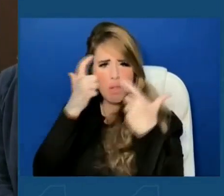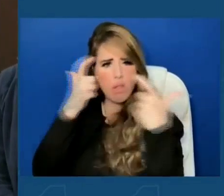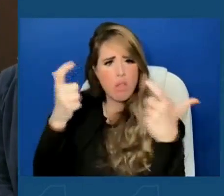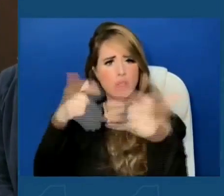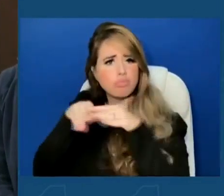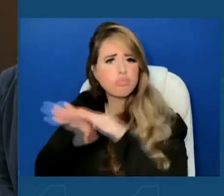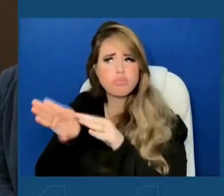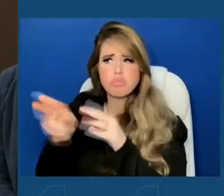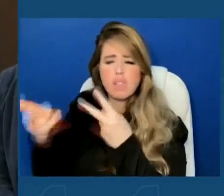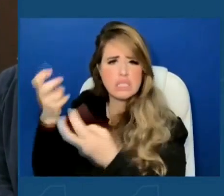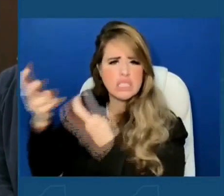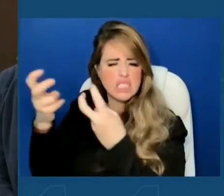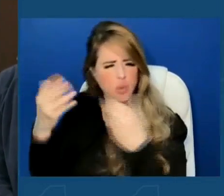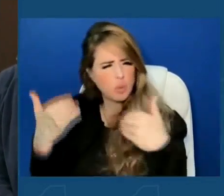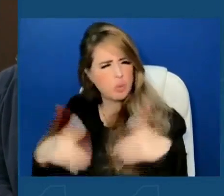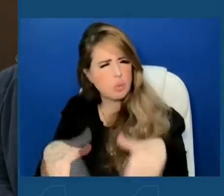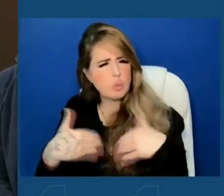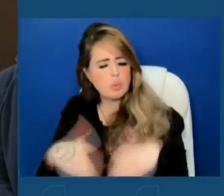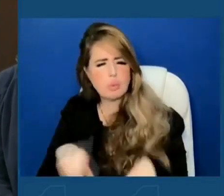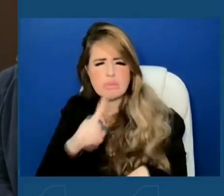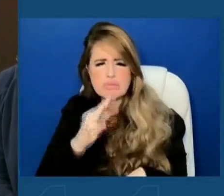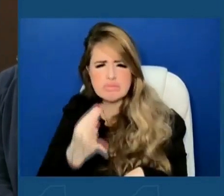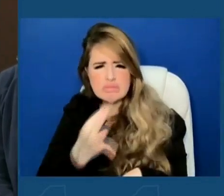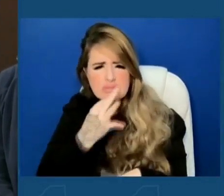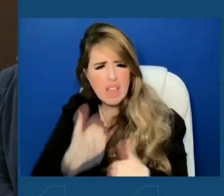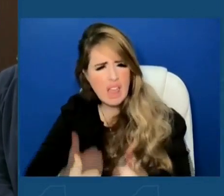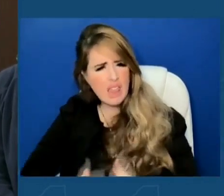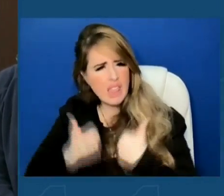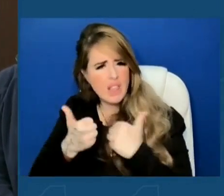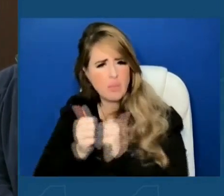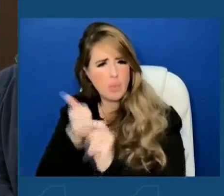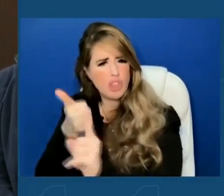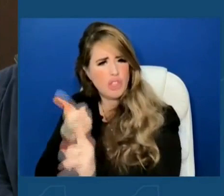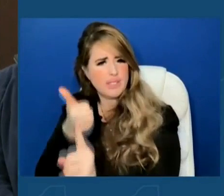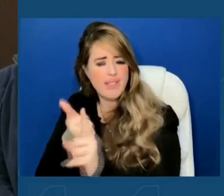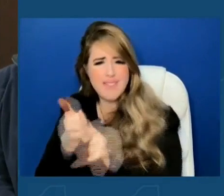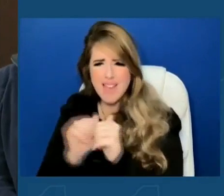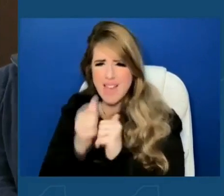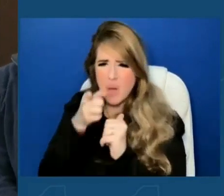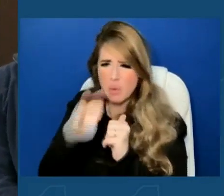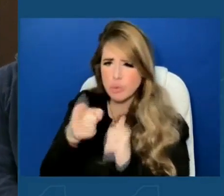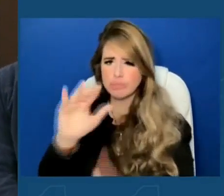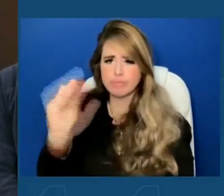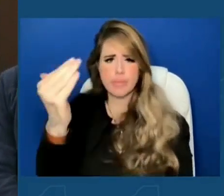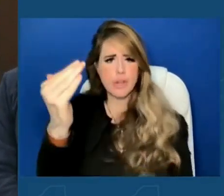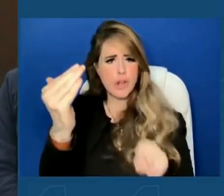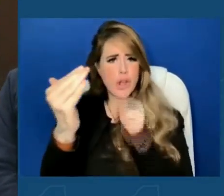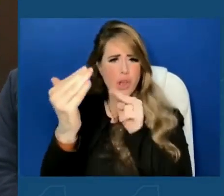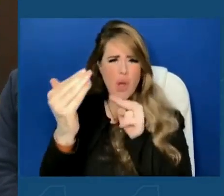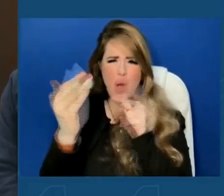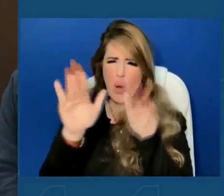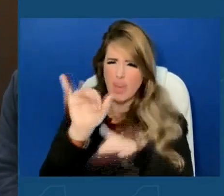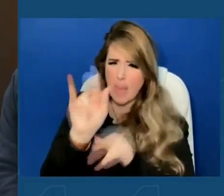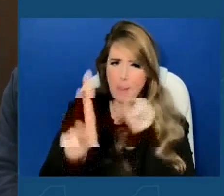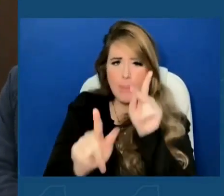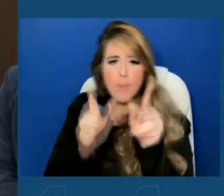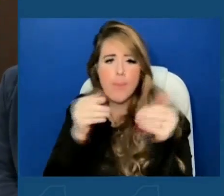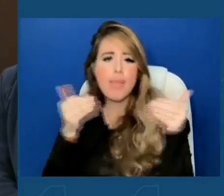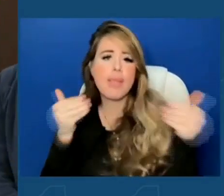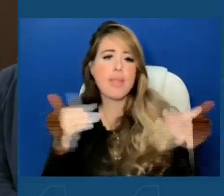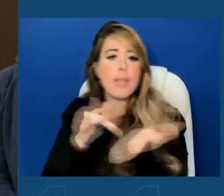can even live with themselves, how they can look at themselves in the mirror. They are the lowest of the